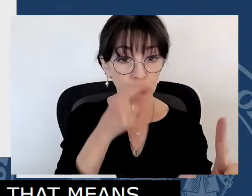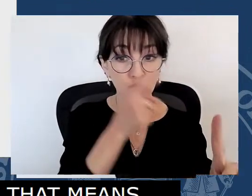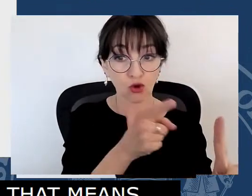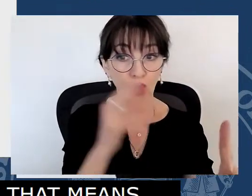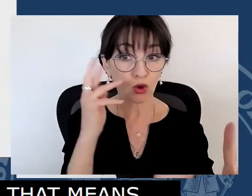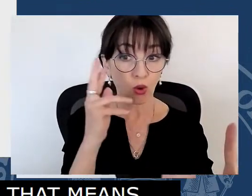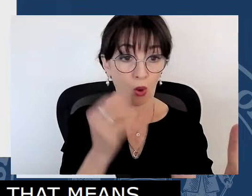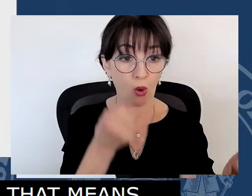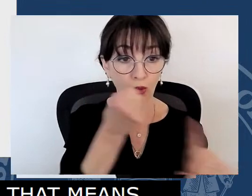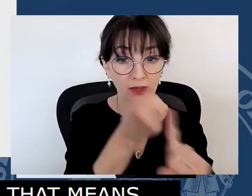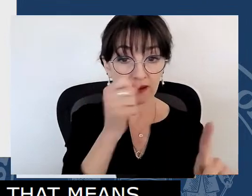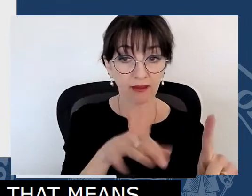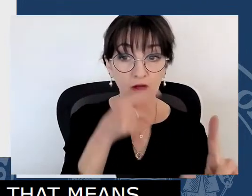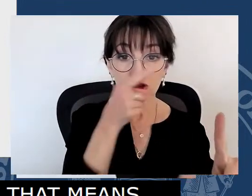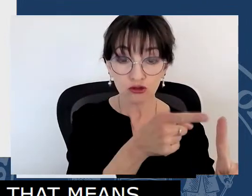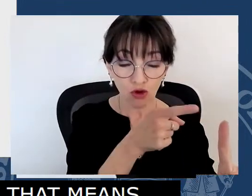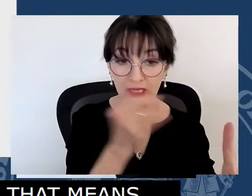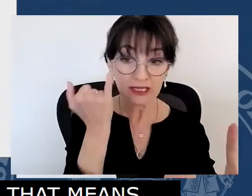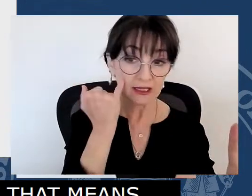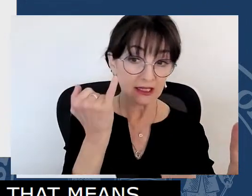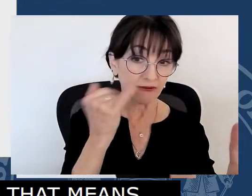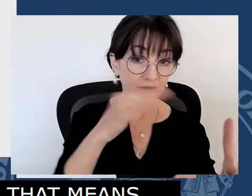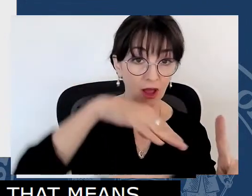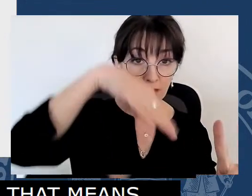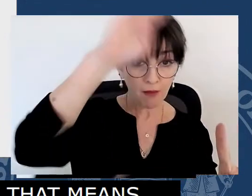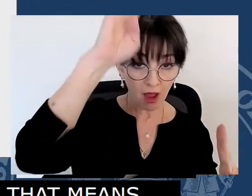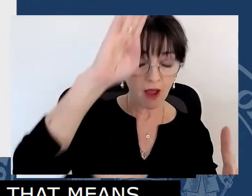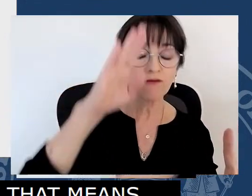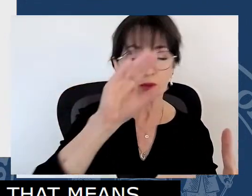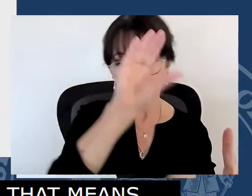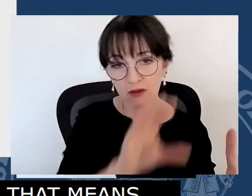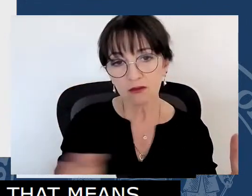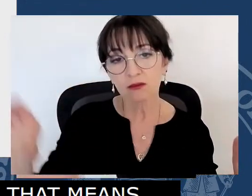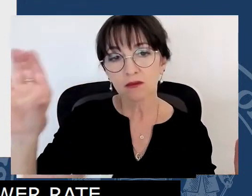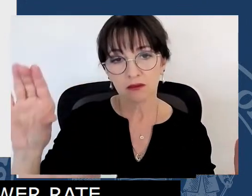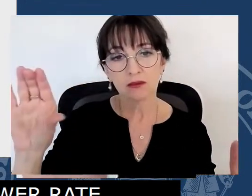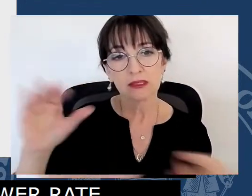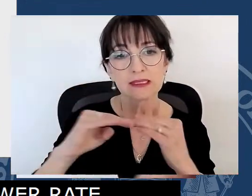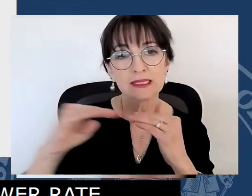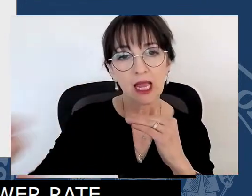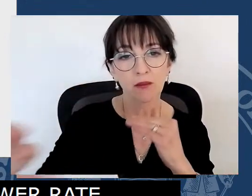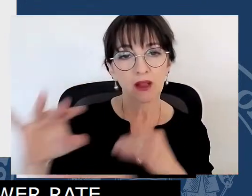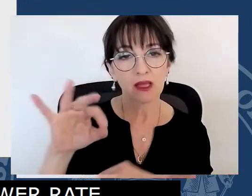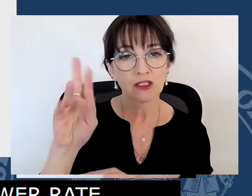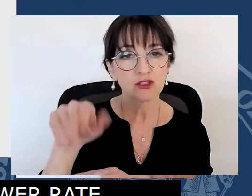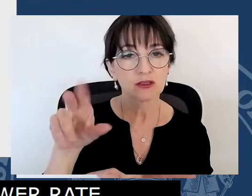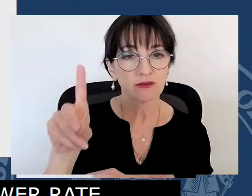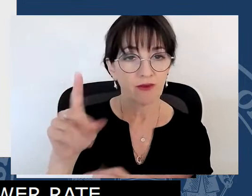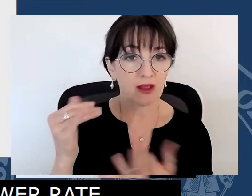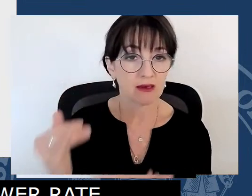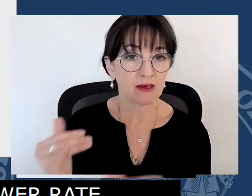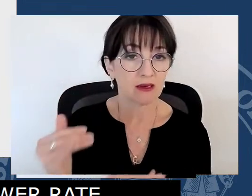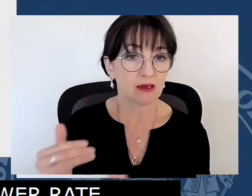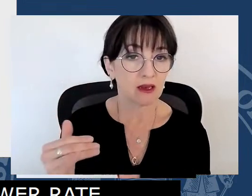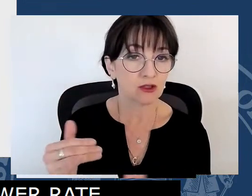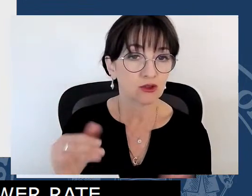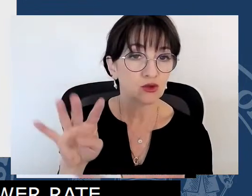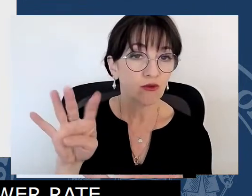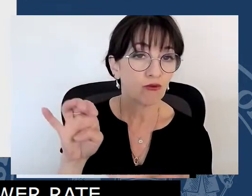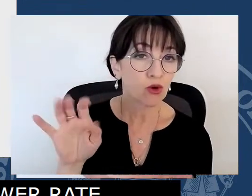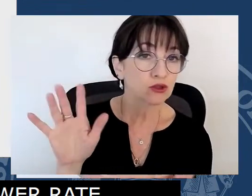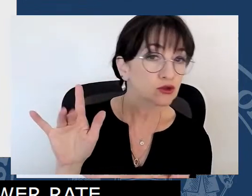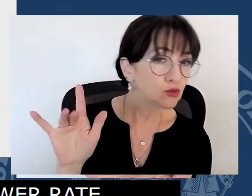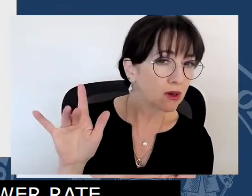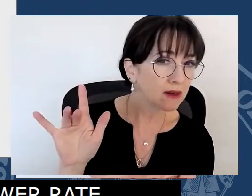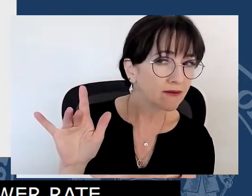or into our budget stabilization fund, which now is at $421 million, which is a pretty